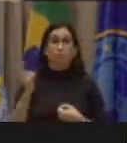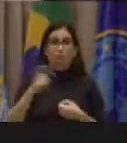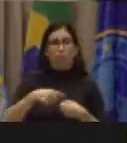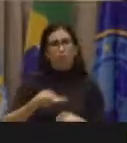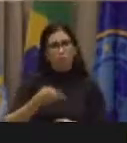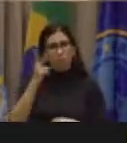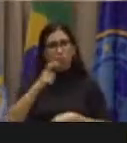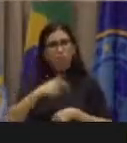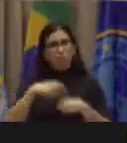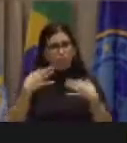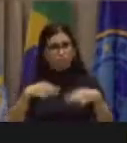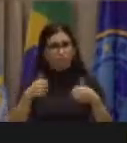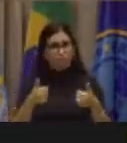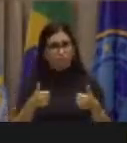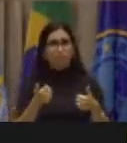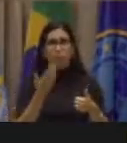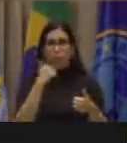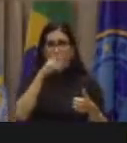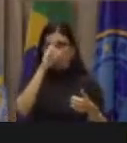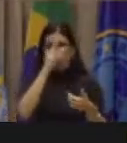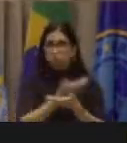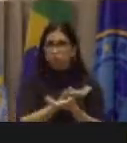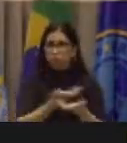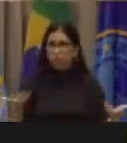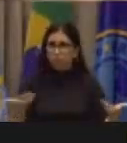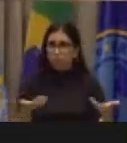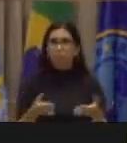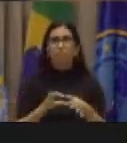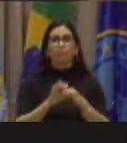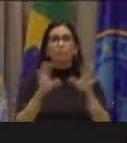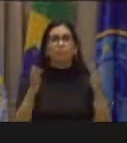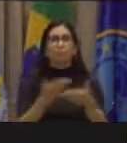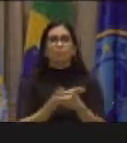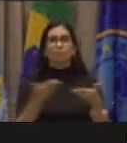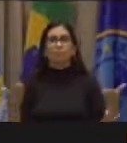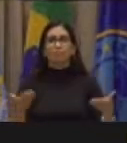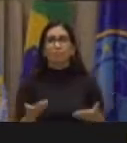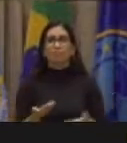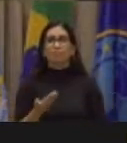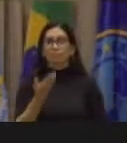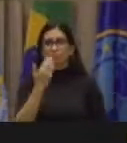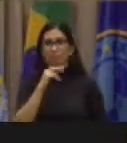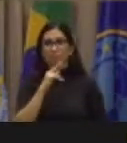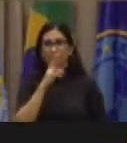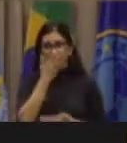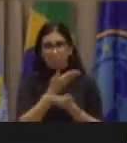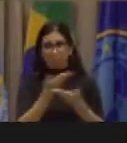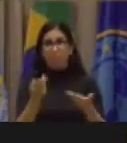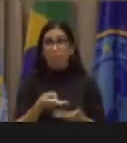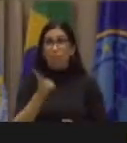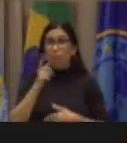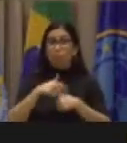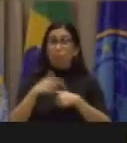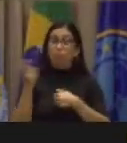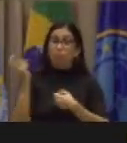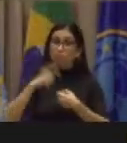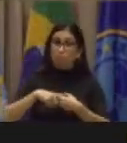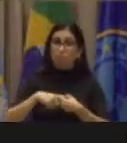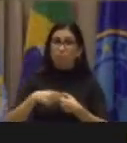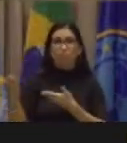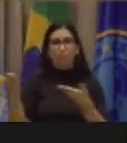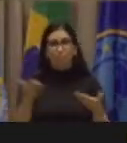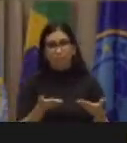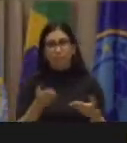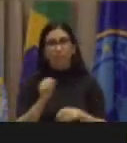and we'll be back at 2, okay? Lunch is served, so feel free to participate at lunch, and